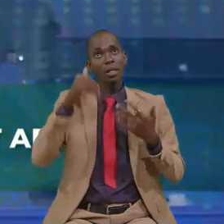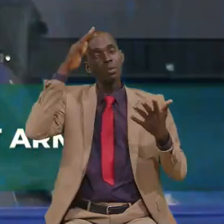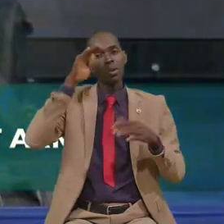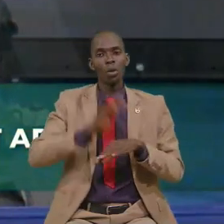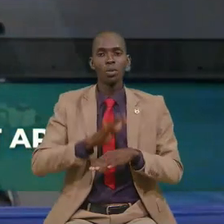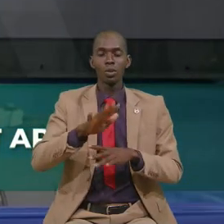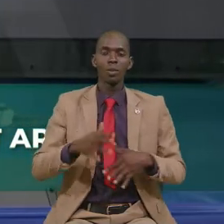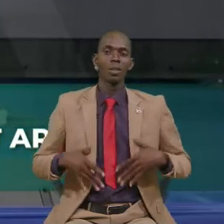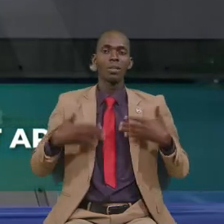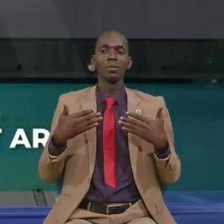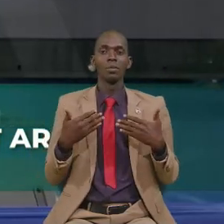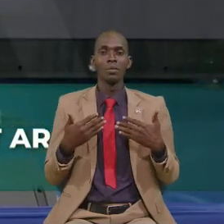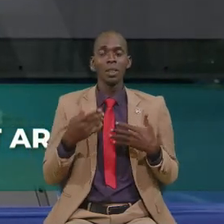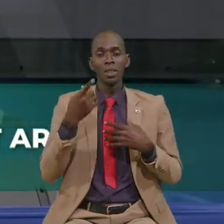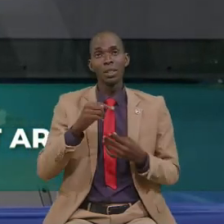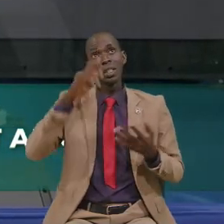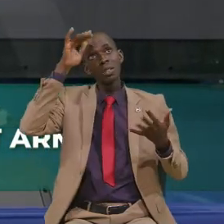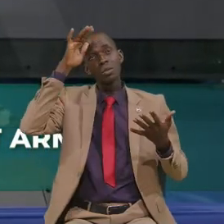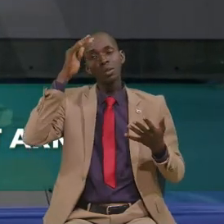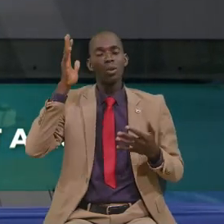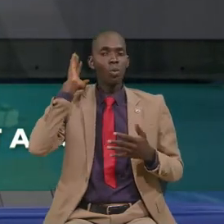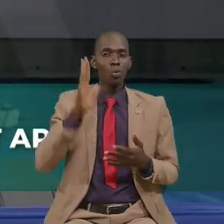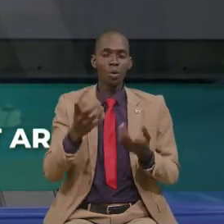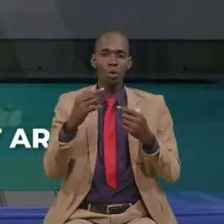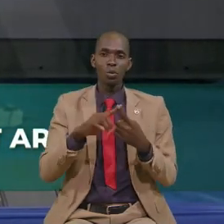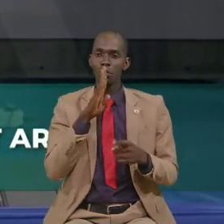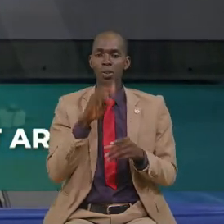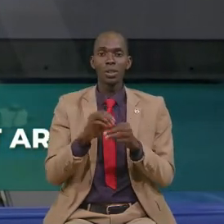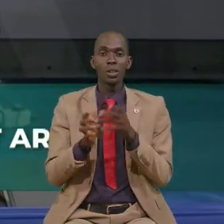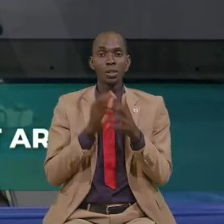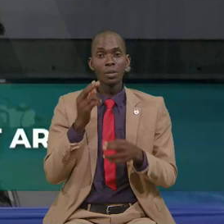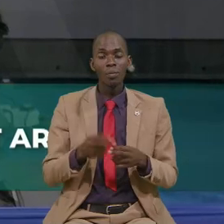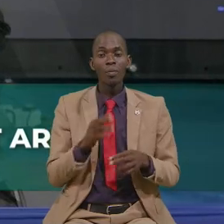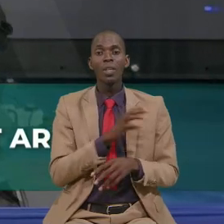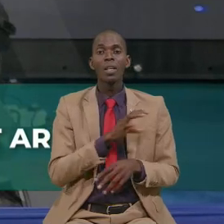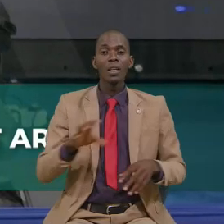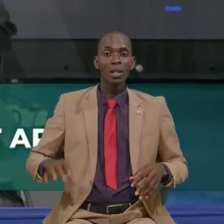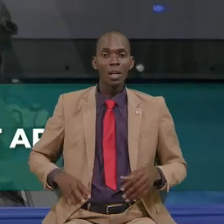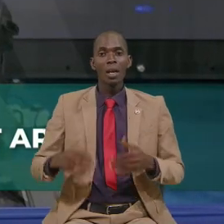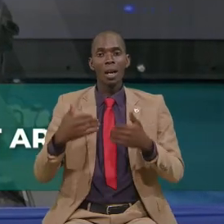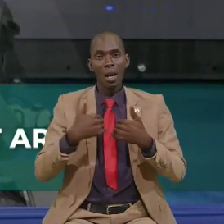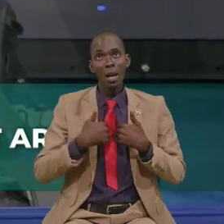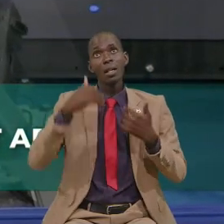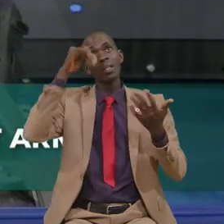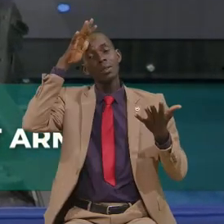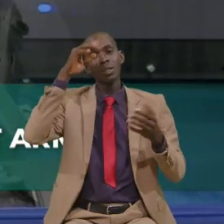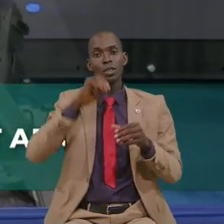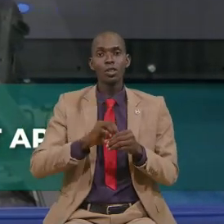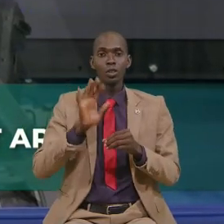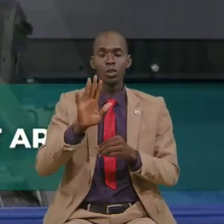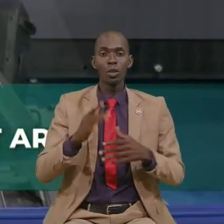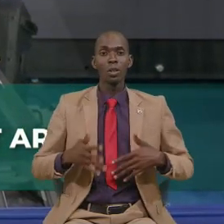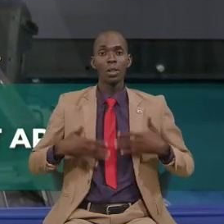life. The expectation will be fulfilled. Christ has expectation in your life.